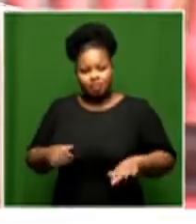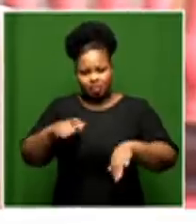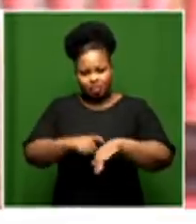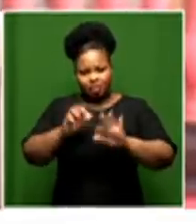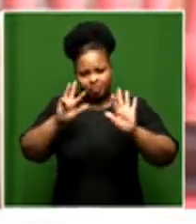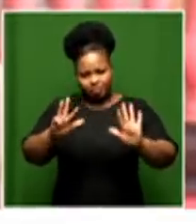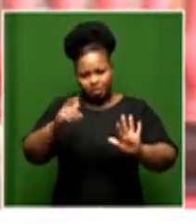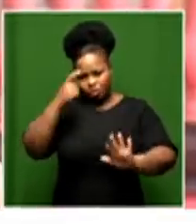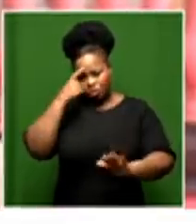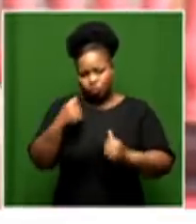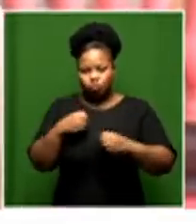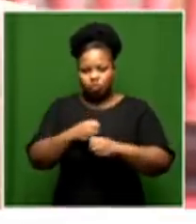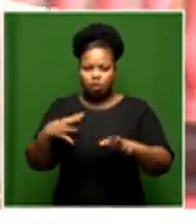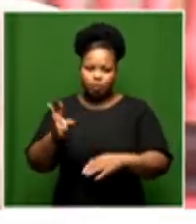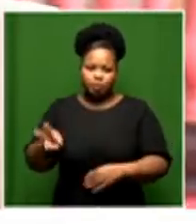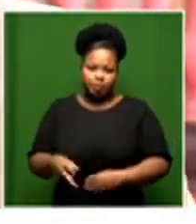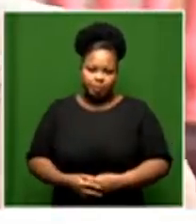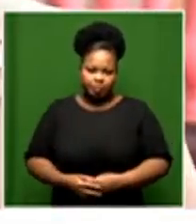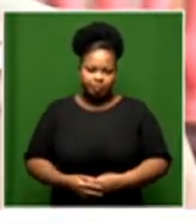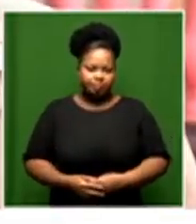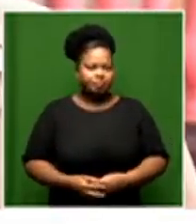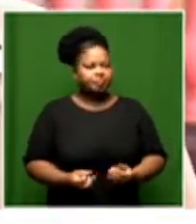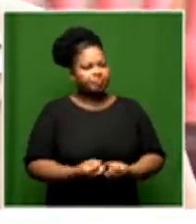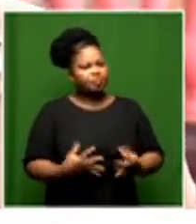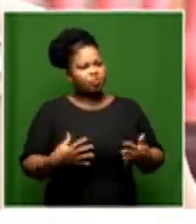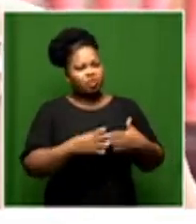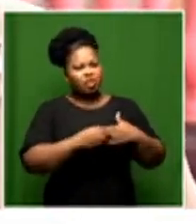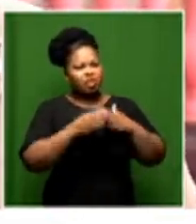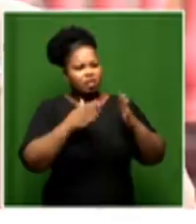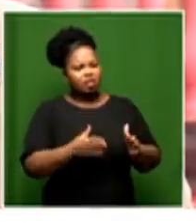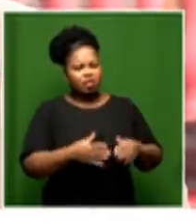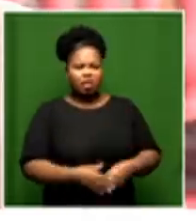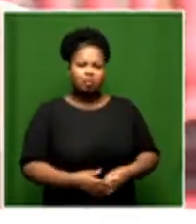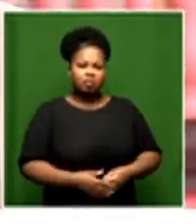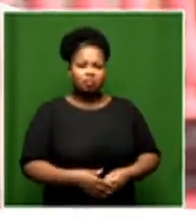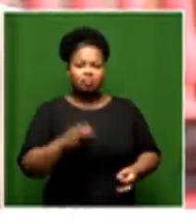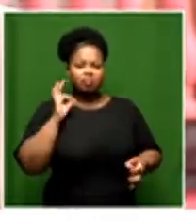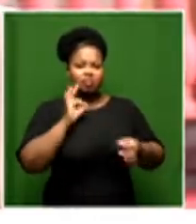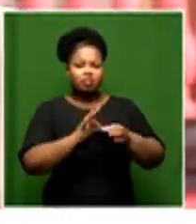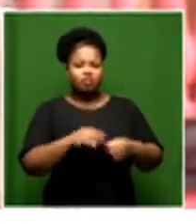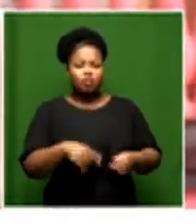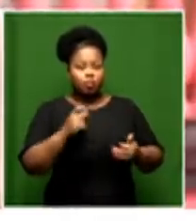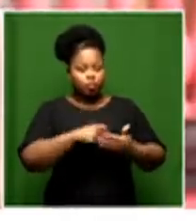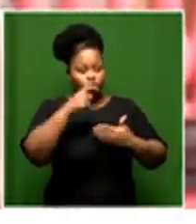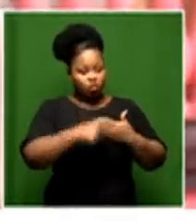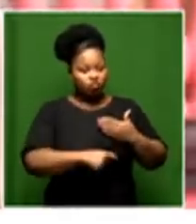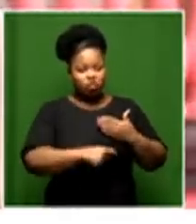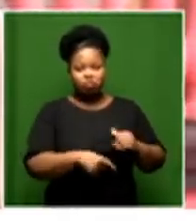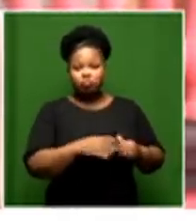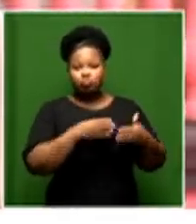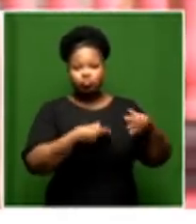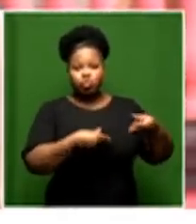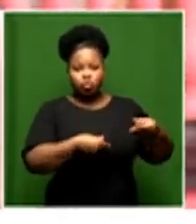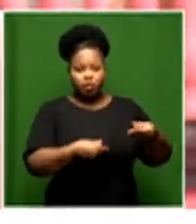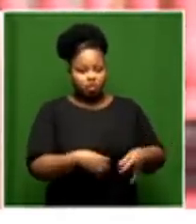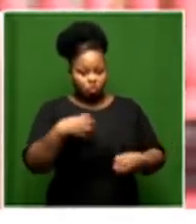o'clock. Most leaders of the governing party, particularly coming from their own conference documents and